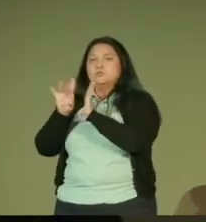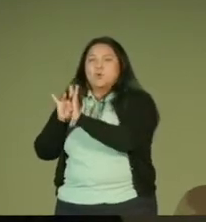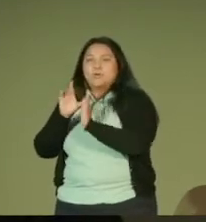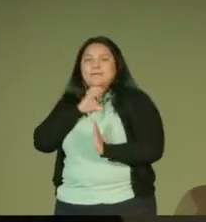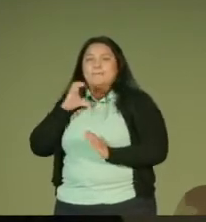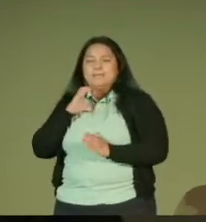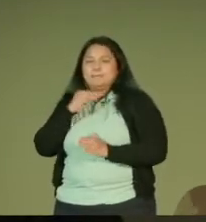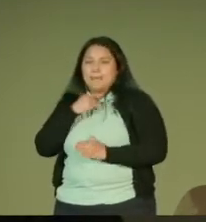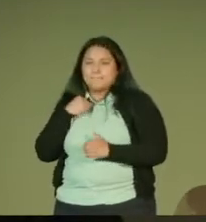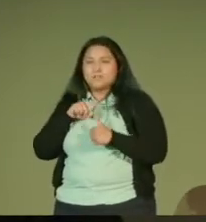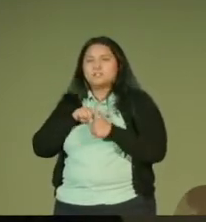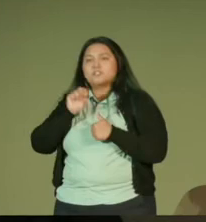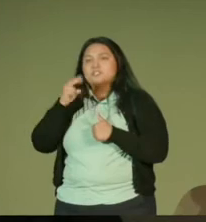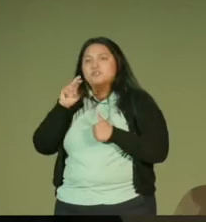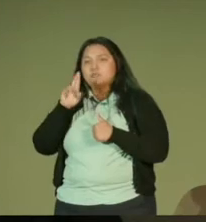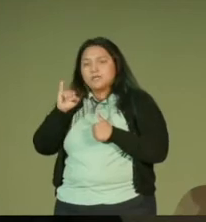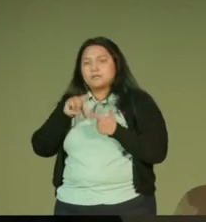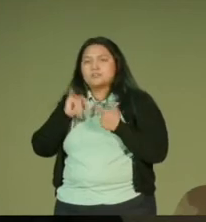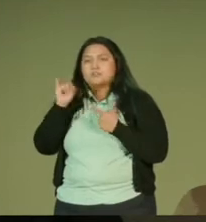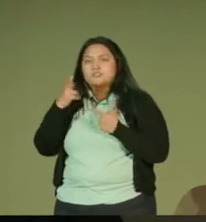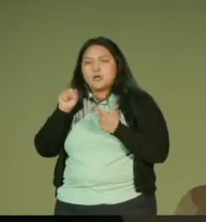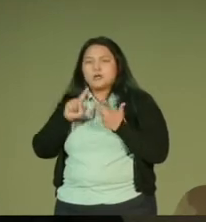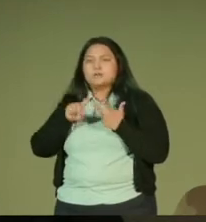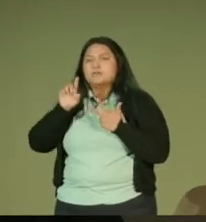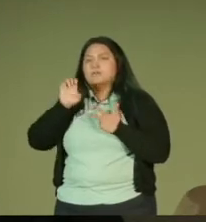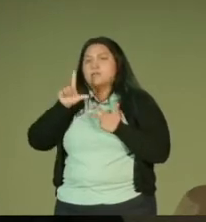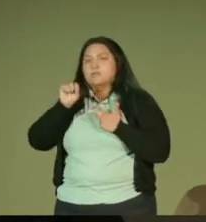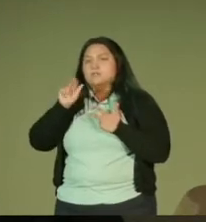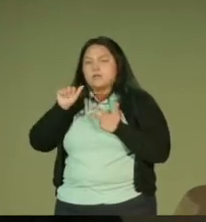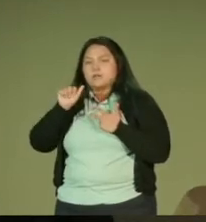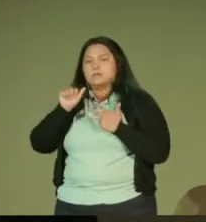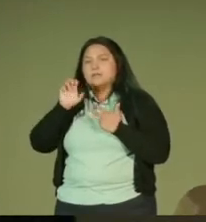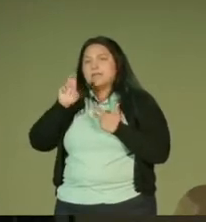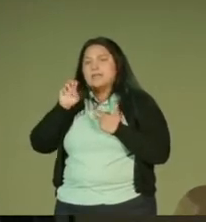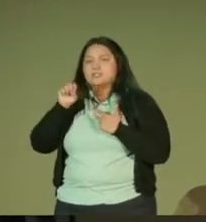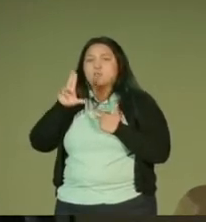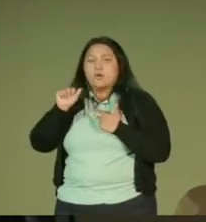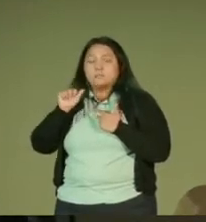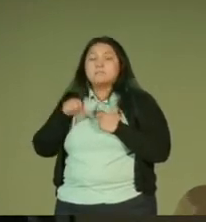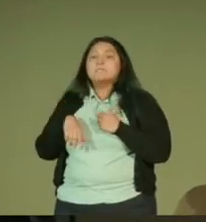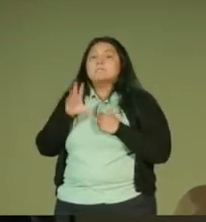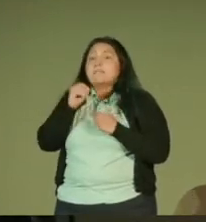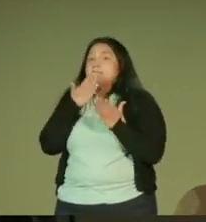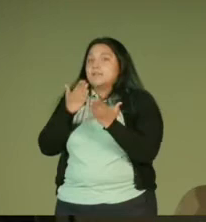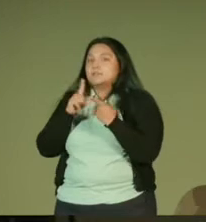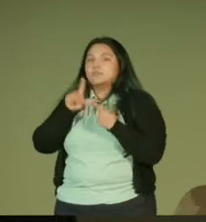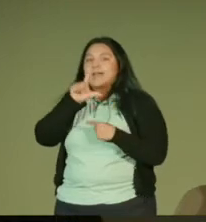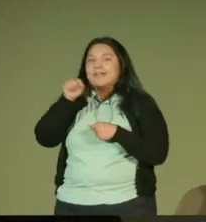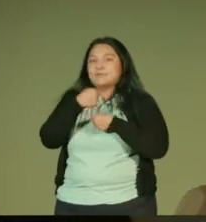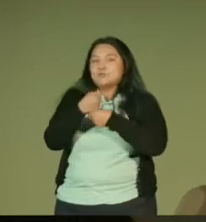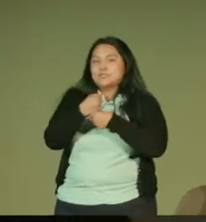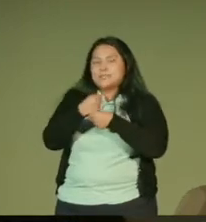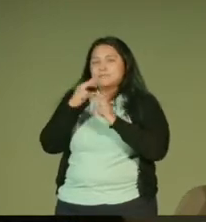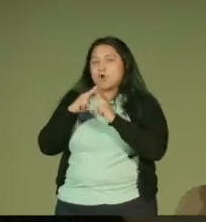Sharif, John Freeman, Devyani Saltzman, and Eloisa Amezcua. And big thanks to my LA producing partner